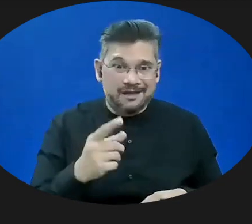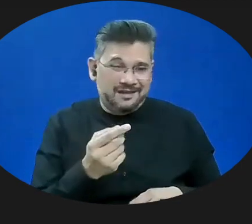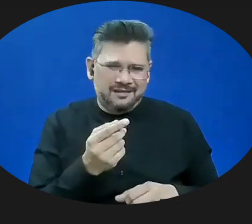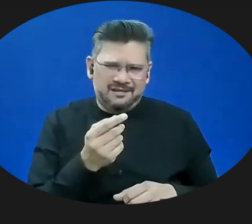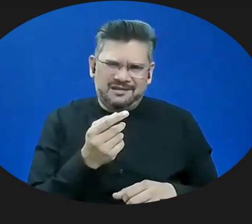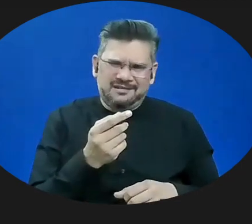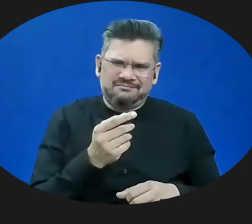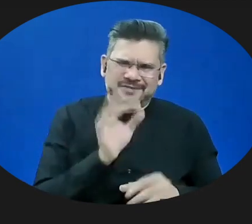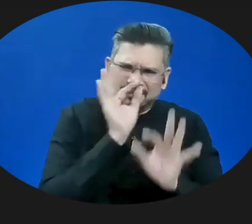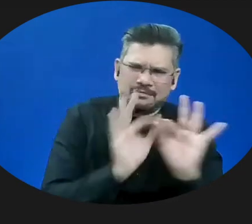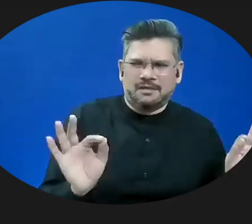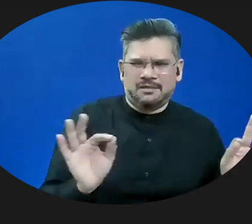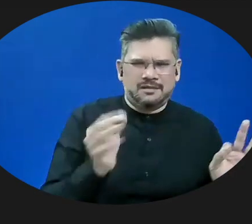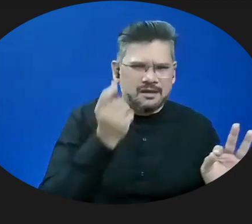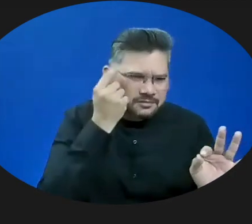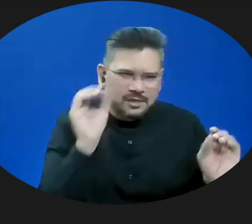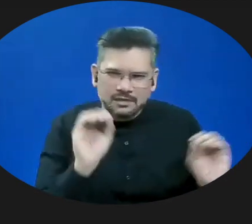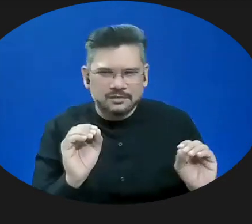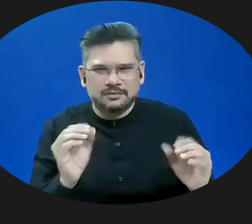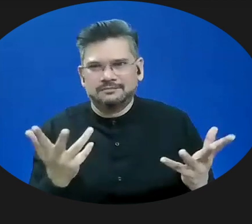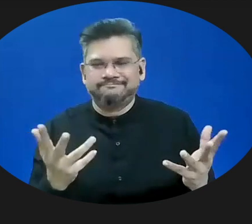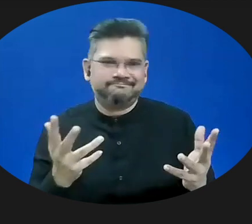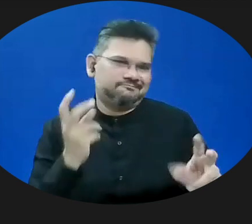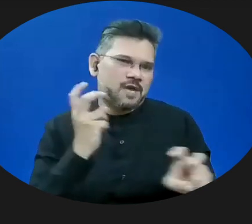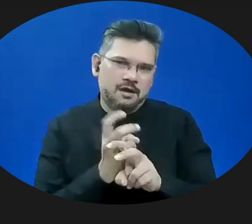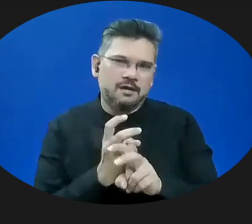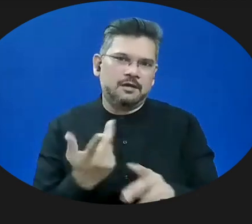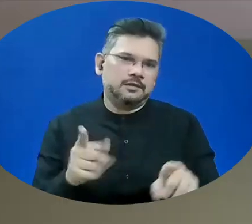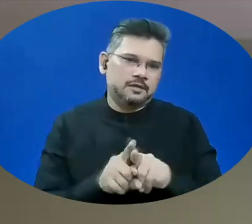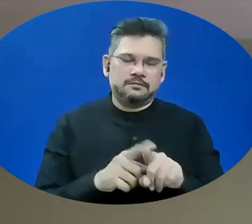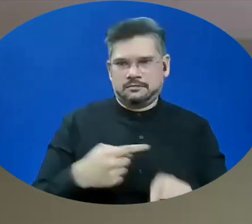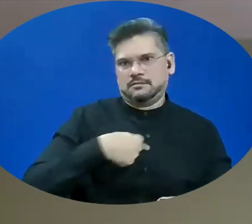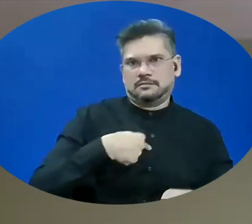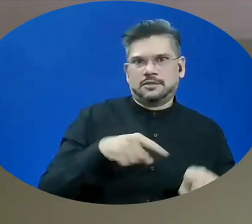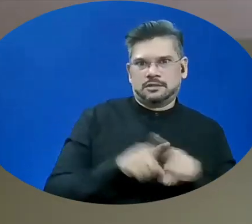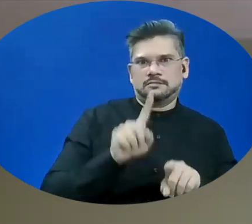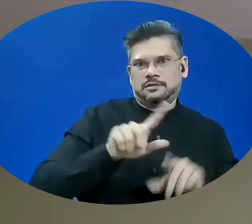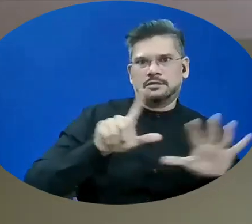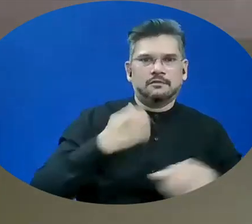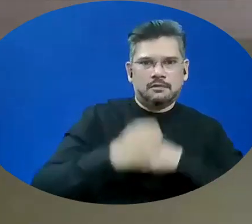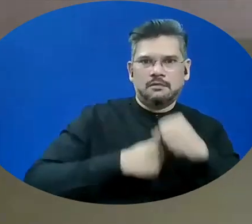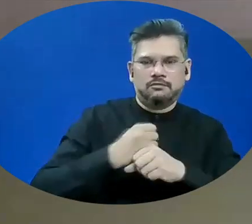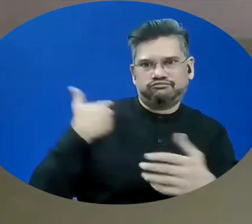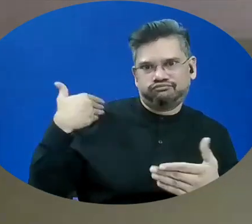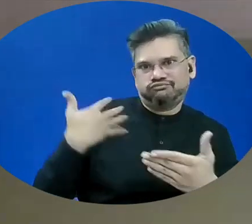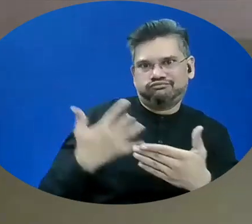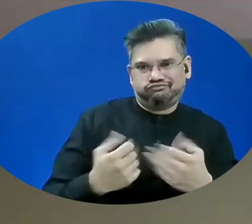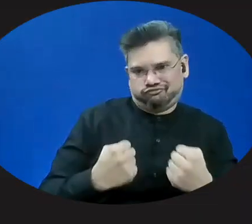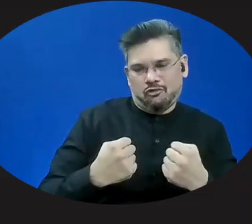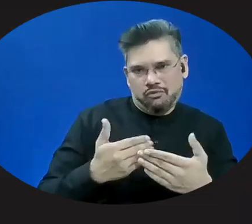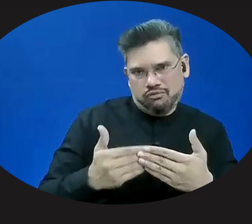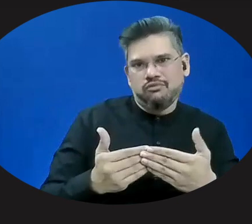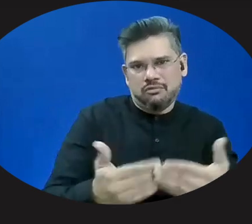be like me, where I can sustain for so many advocate. years. Thank you. Yes. Yeah, I also advocate the